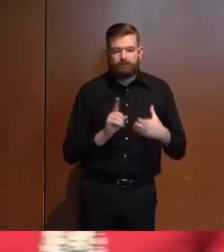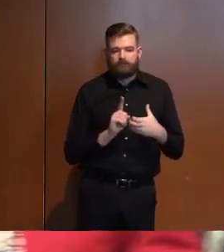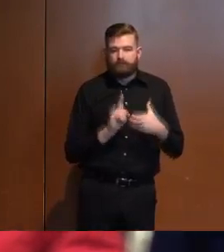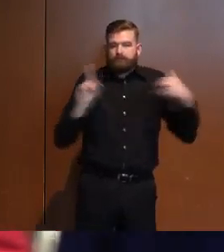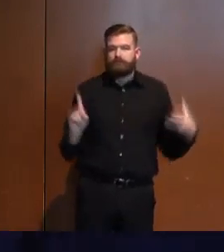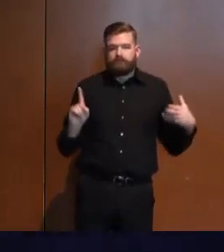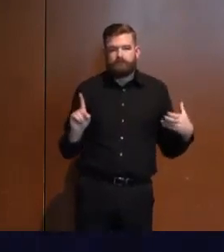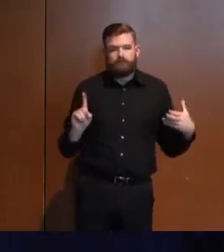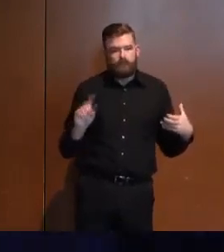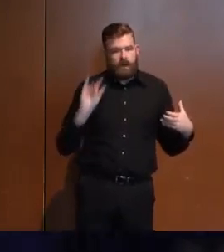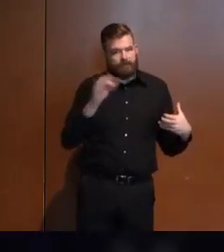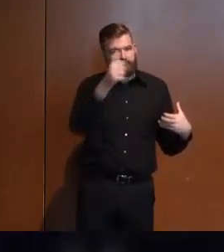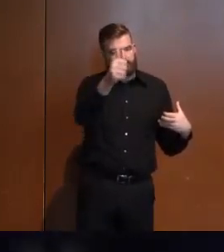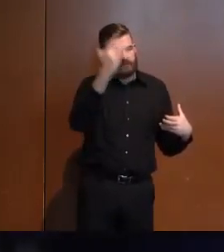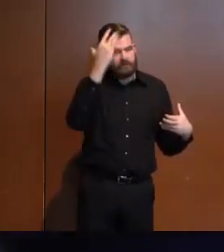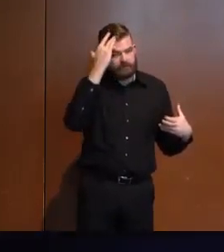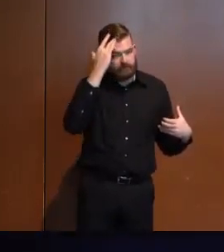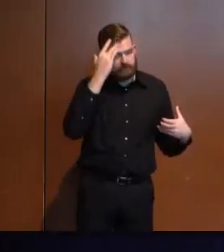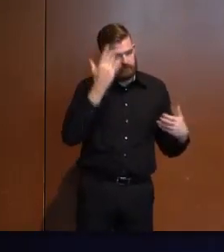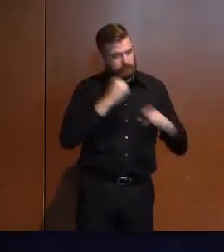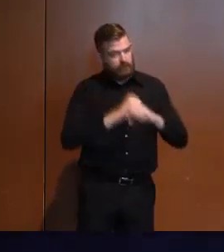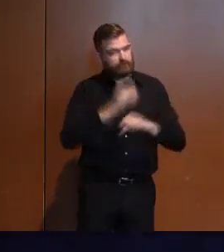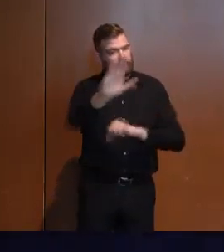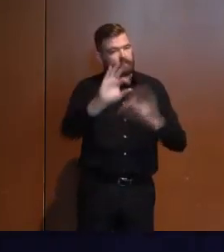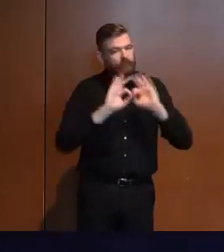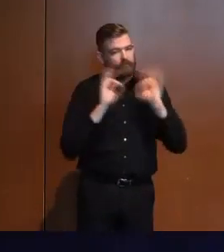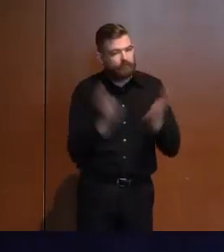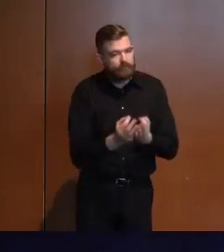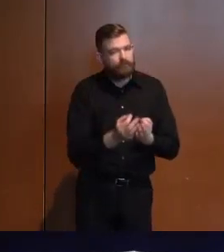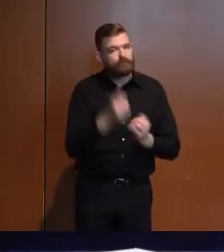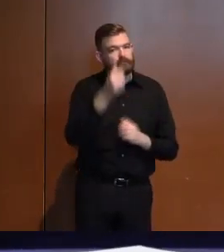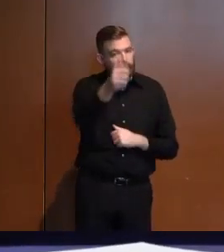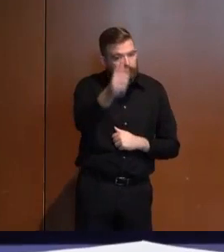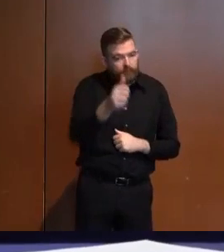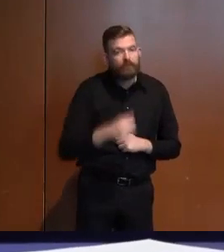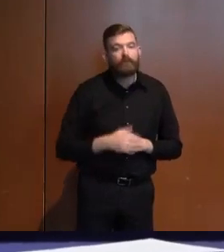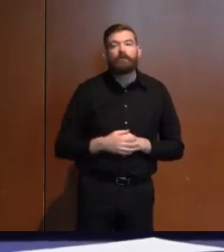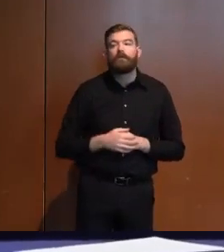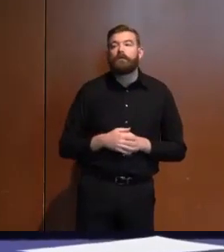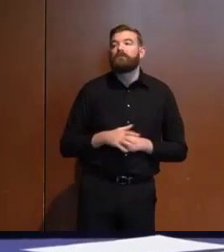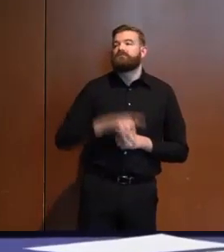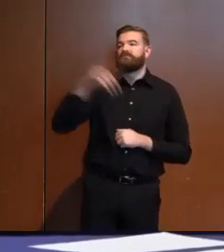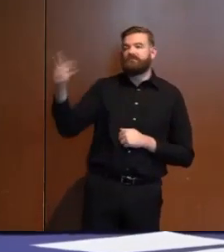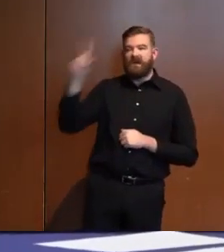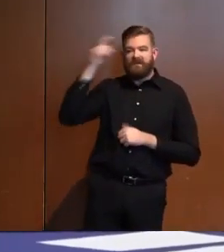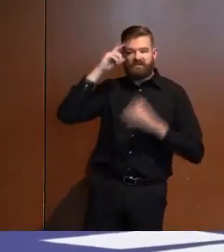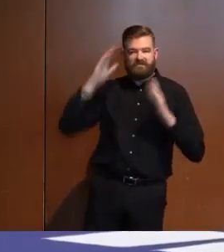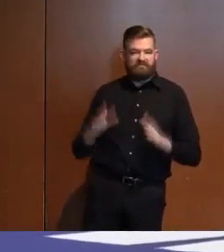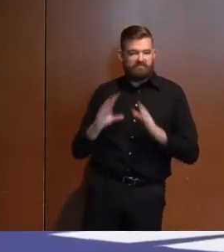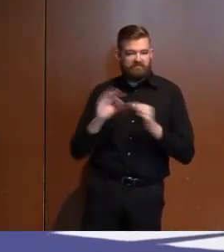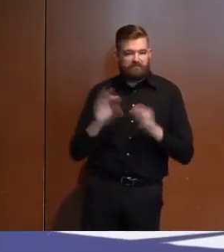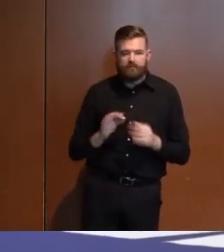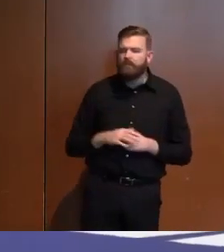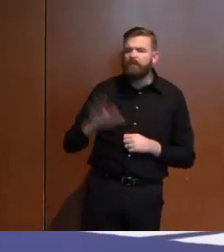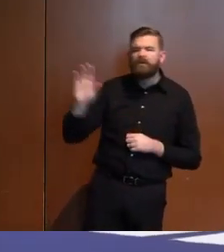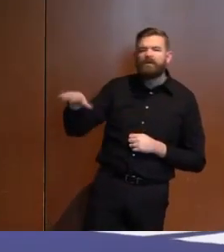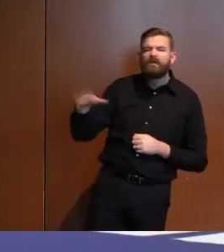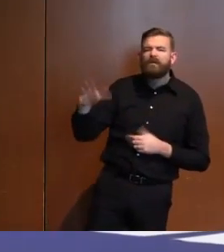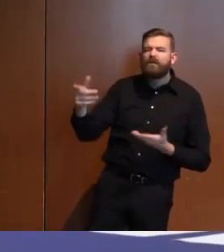Judy, a couple of quick, and if you said it, I apologize, I was making some notes. Did you have more color on the negatives